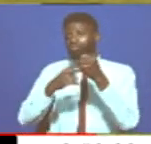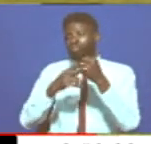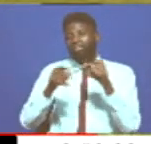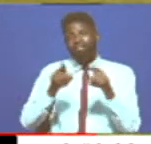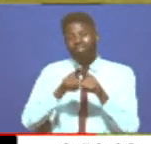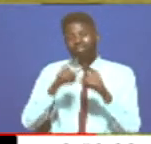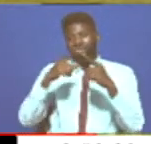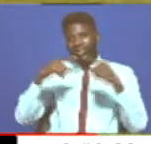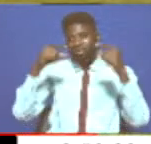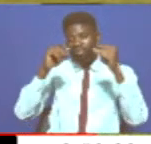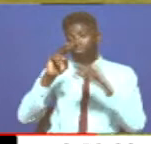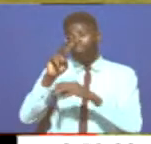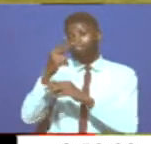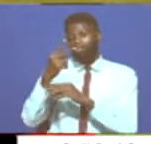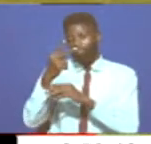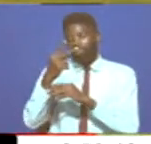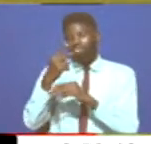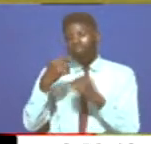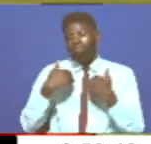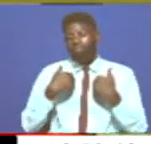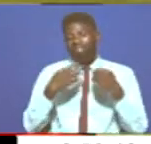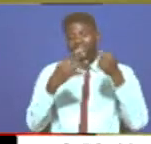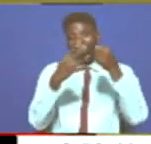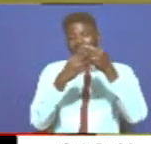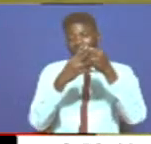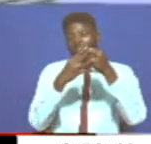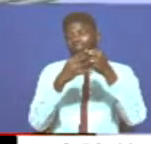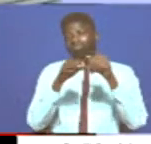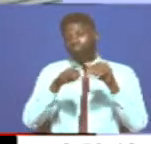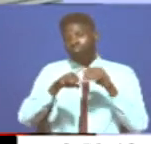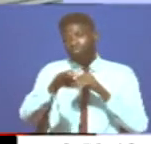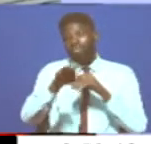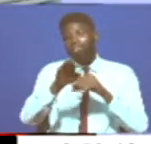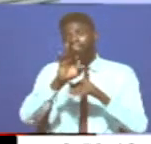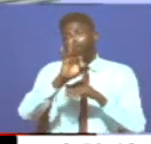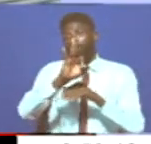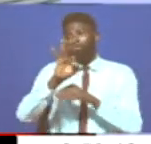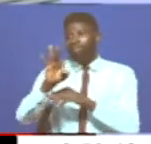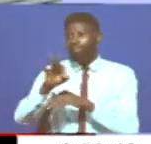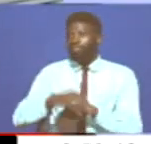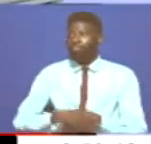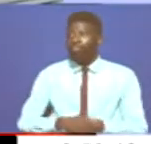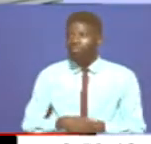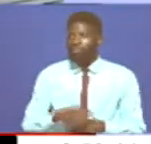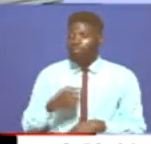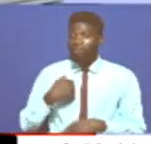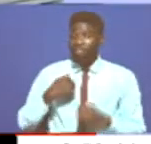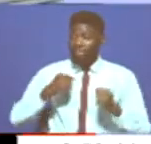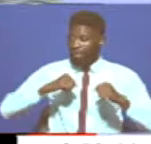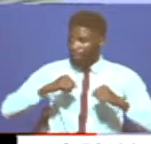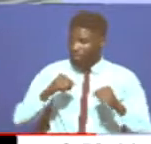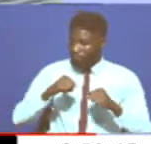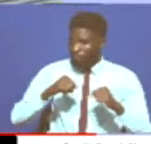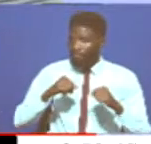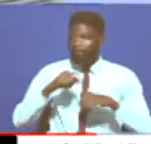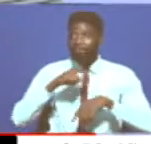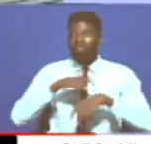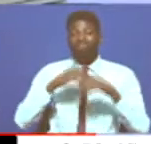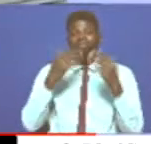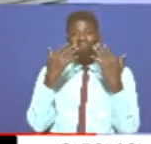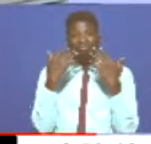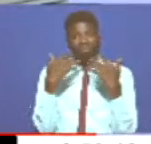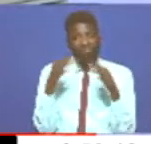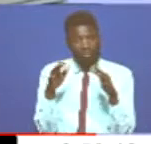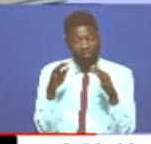joined second on 9 under par 133, heading to moving day. Really happy. Whenever you finish with two birdies, you're always